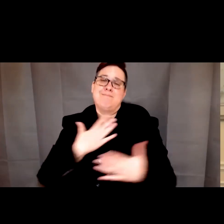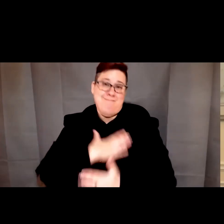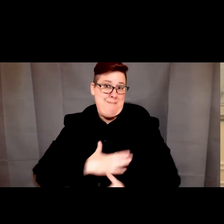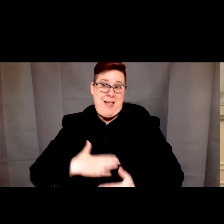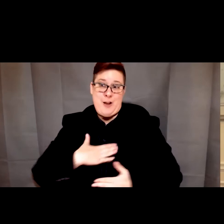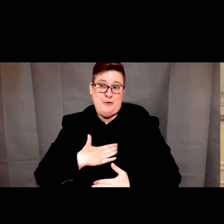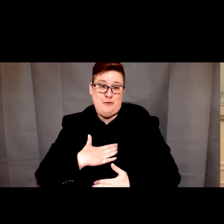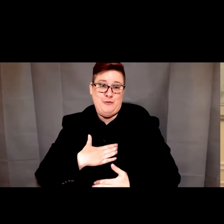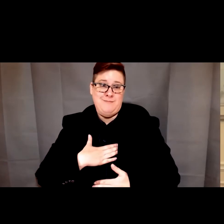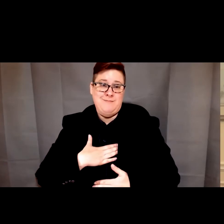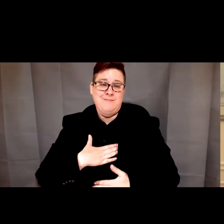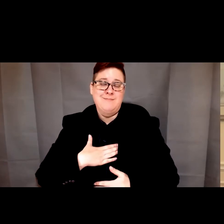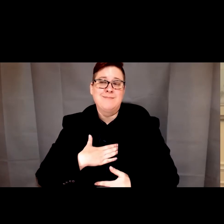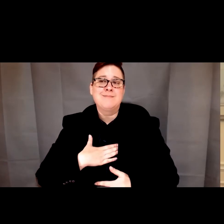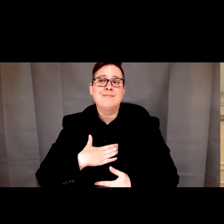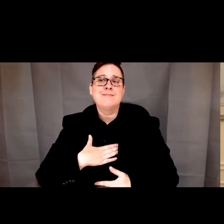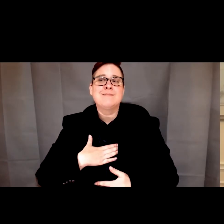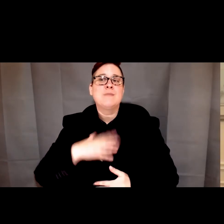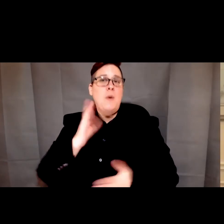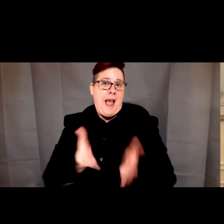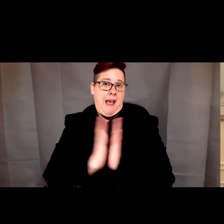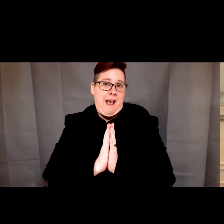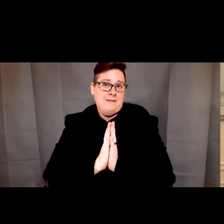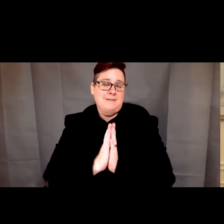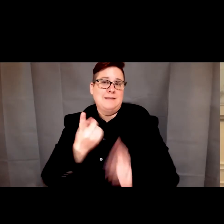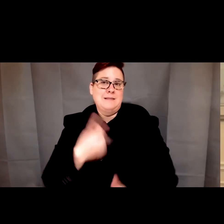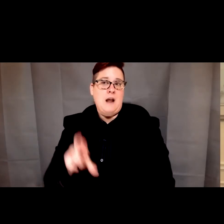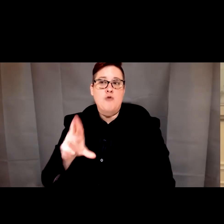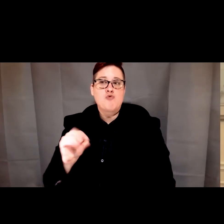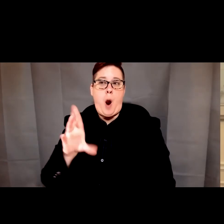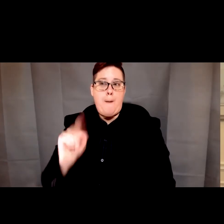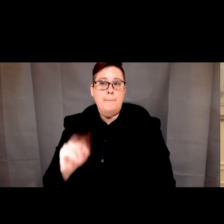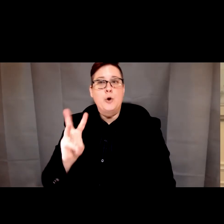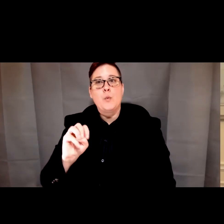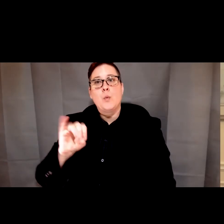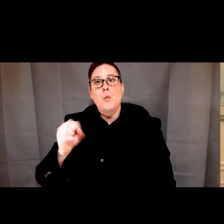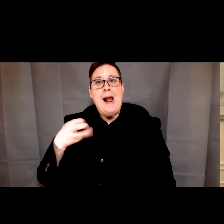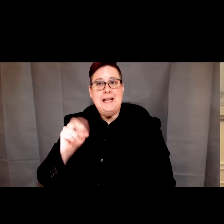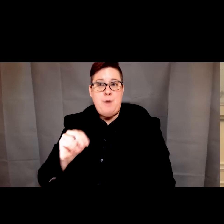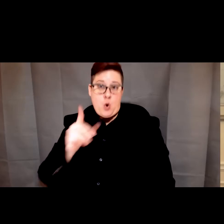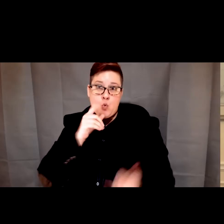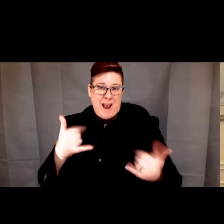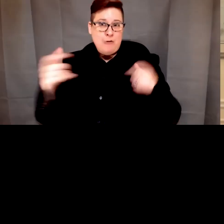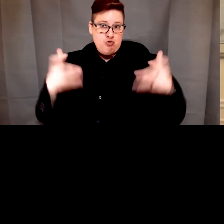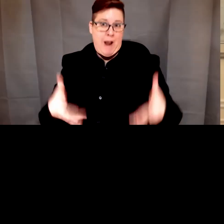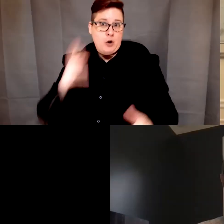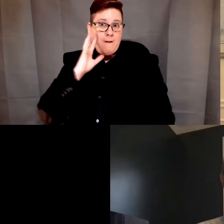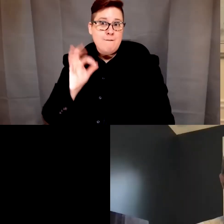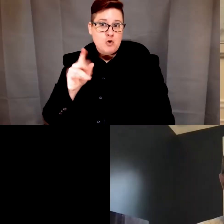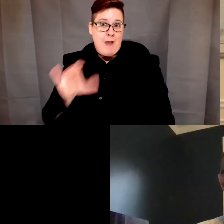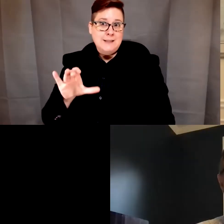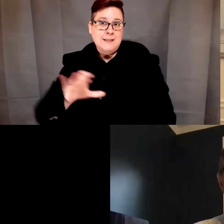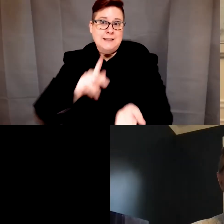pleasure to ask Dr. Robert Weissman, who is director of the Forensic Psychiatry